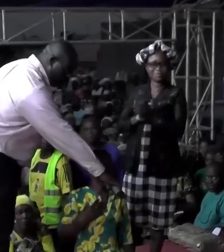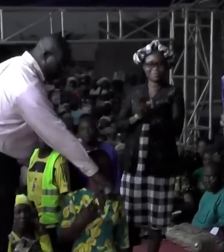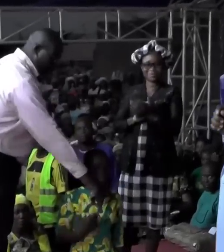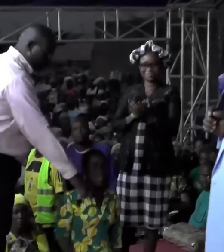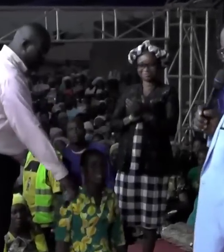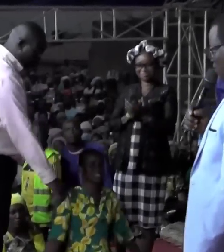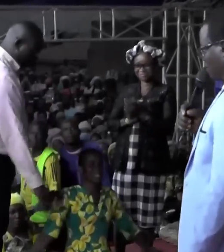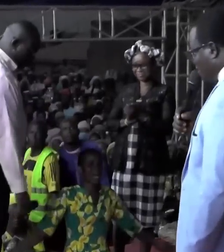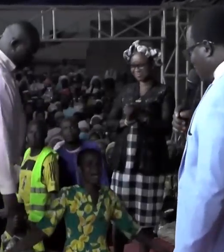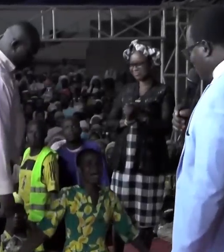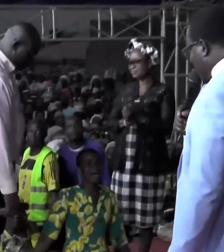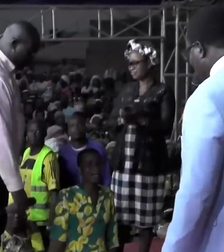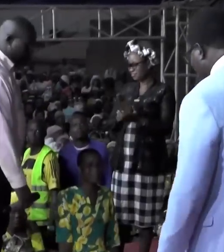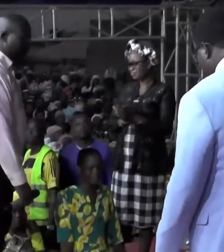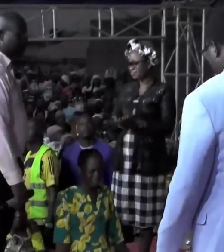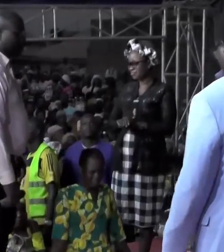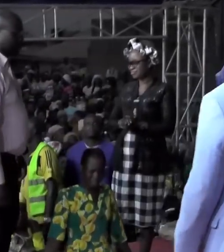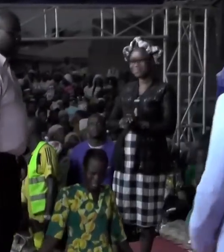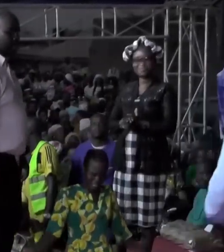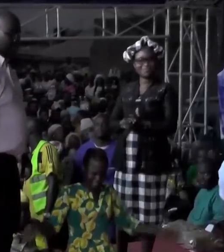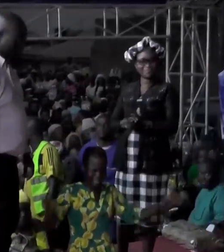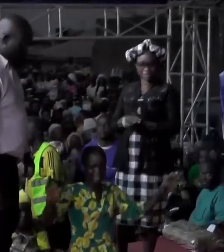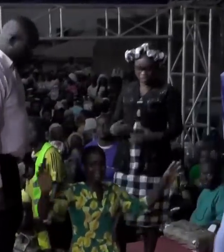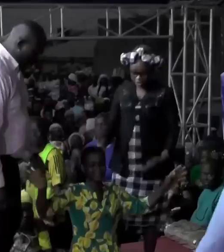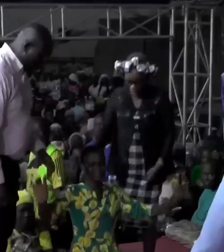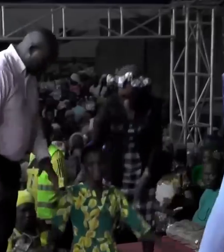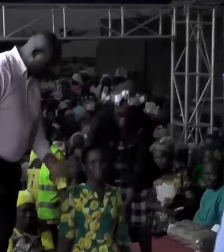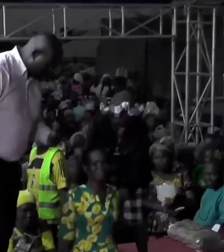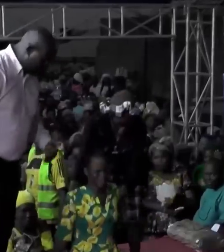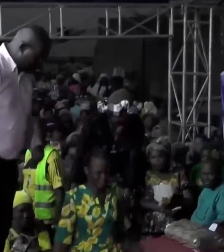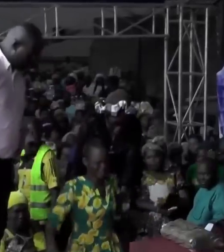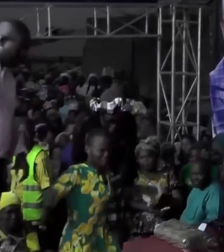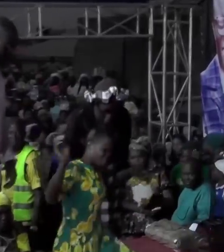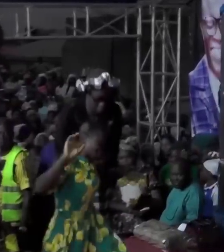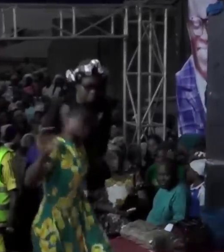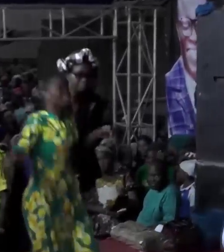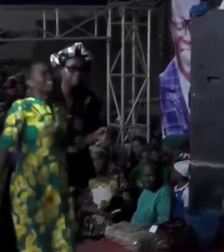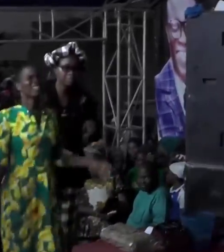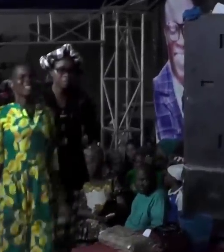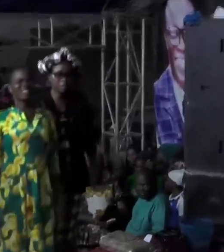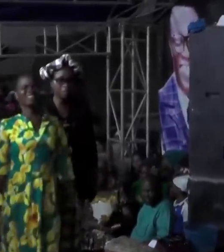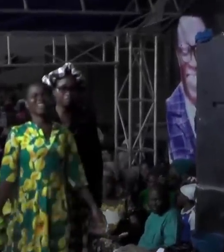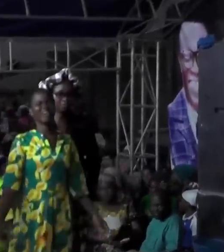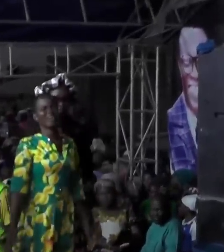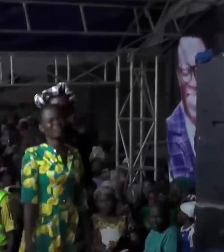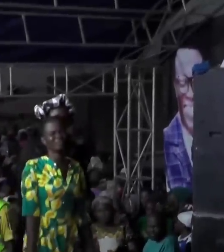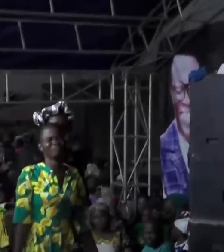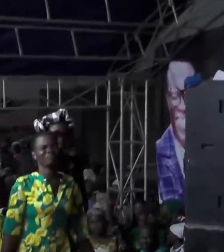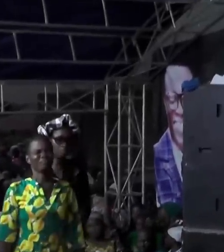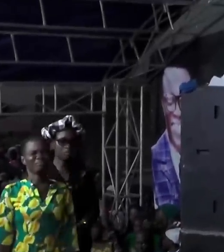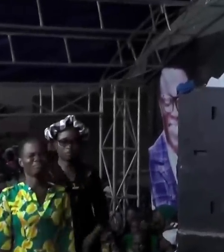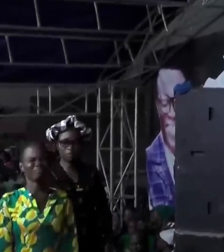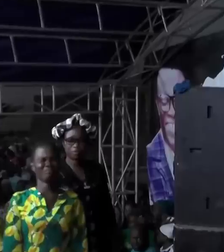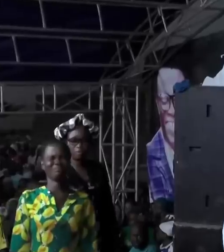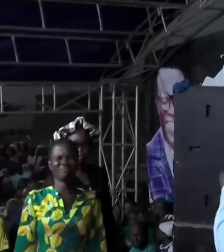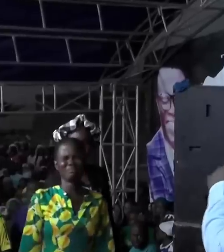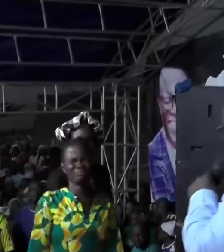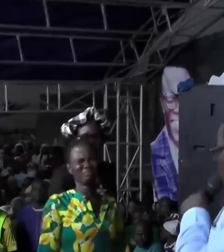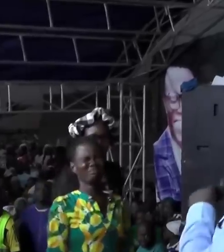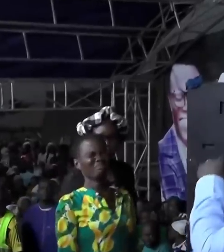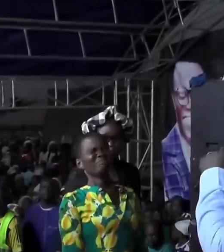It's you, Monica. Oh yeah, come here. Mabo. Come on, let's look for a solution. Ja wano apayo.